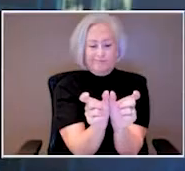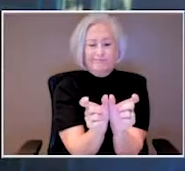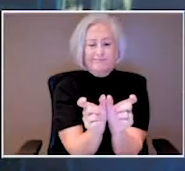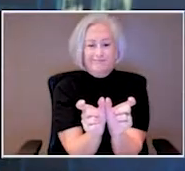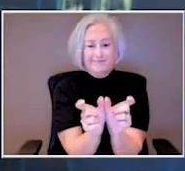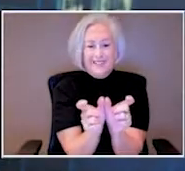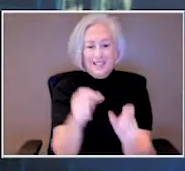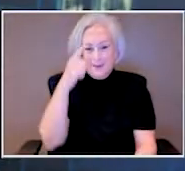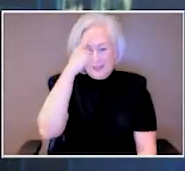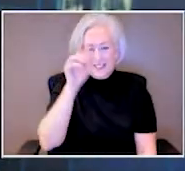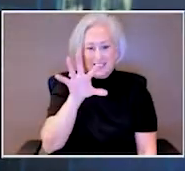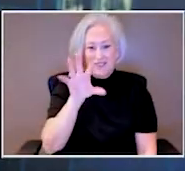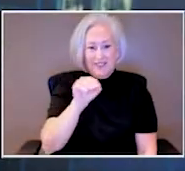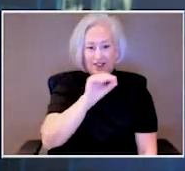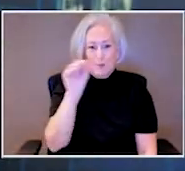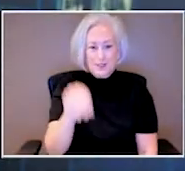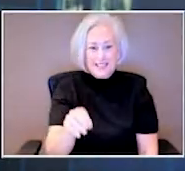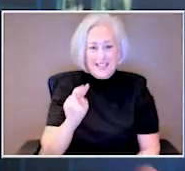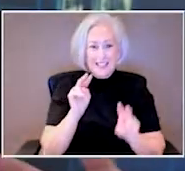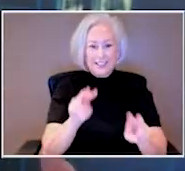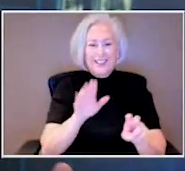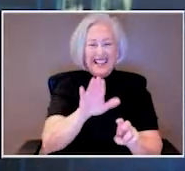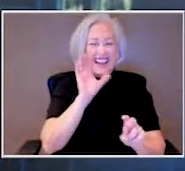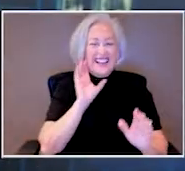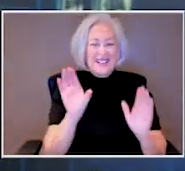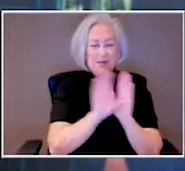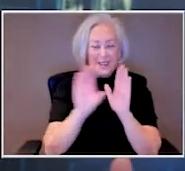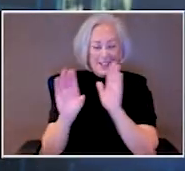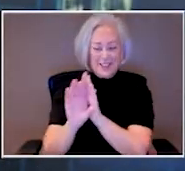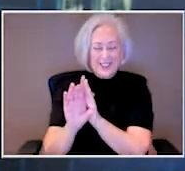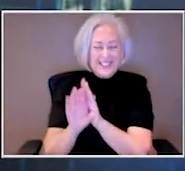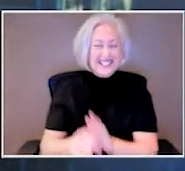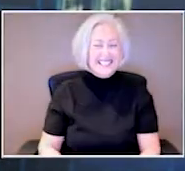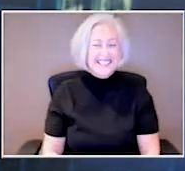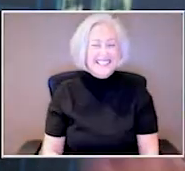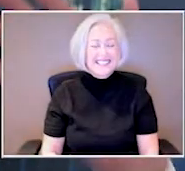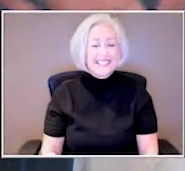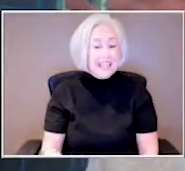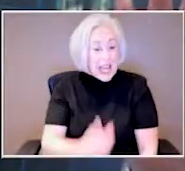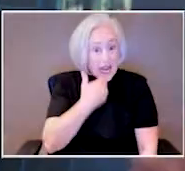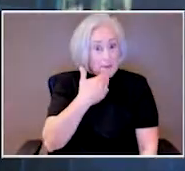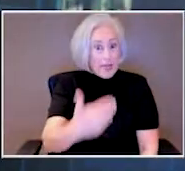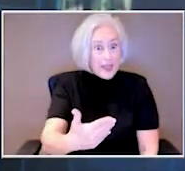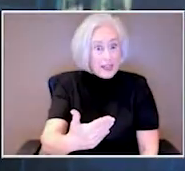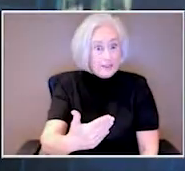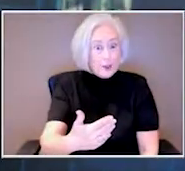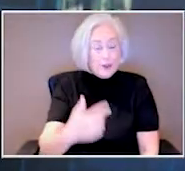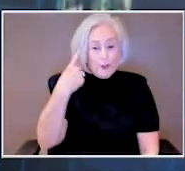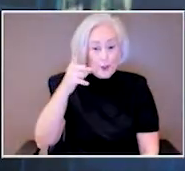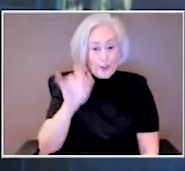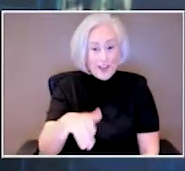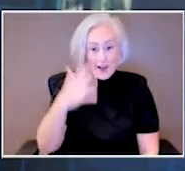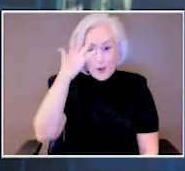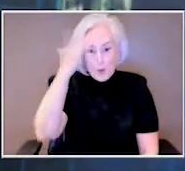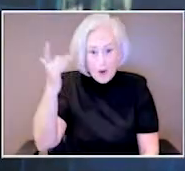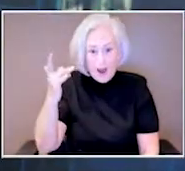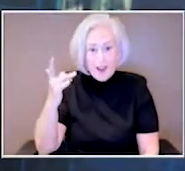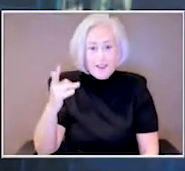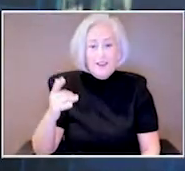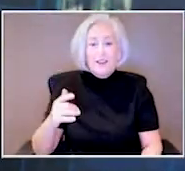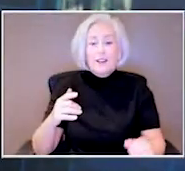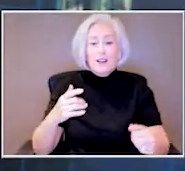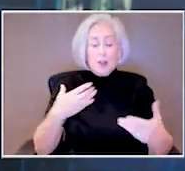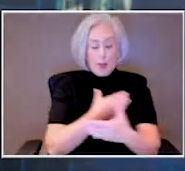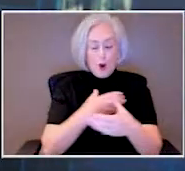going to be for looking at the pictures. I like that. I do thank her, because my original intent on the panels, the screen panels in the waiting room